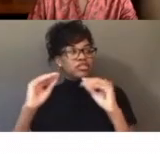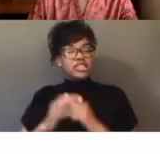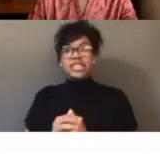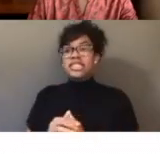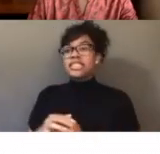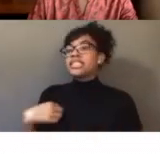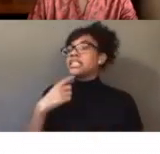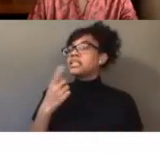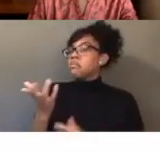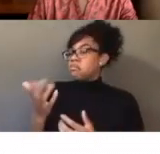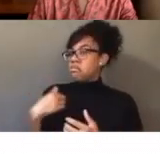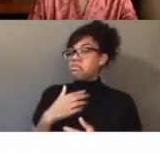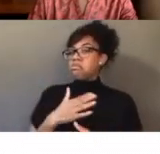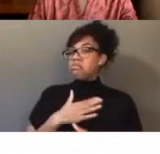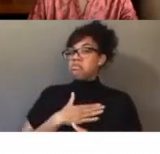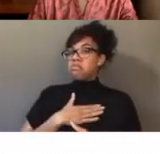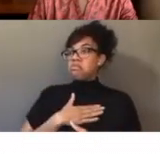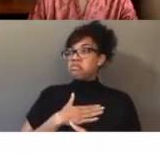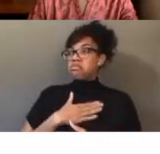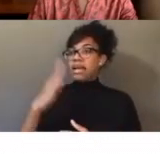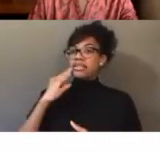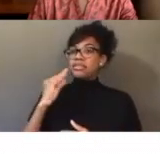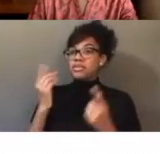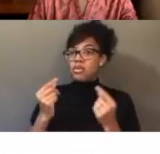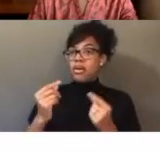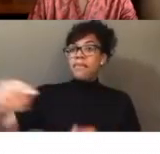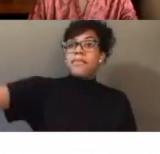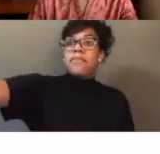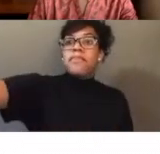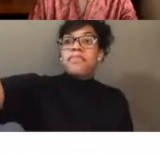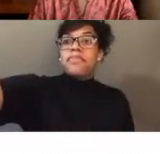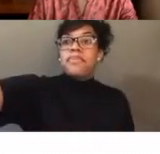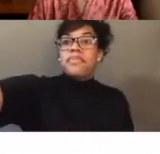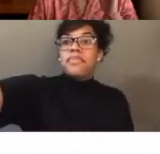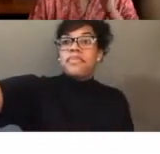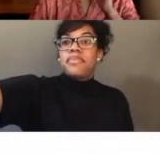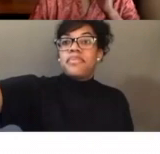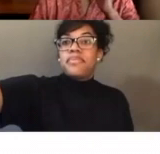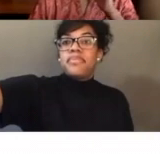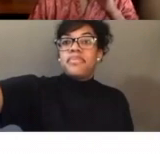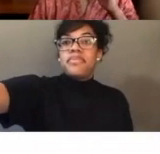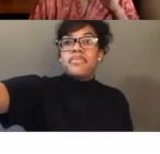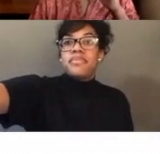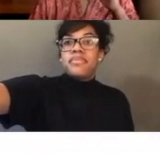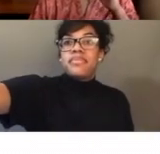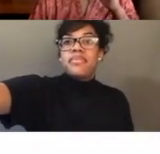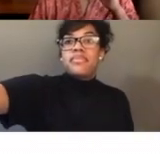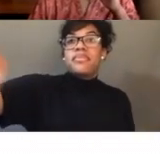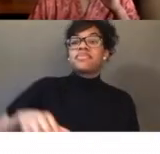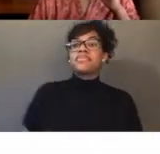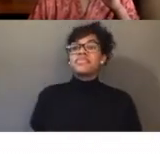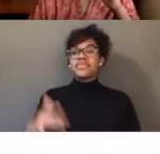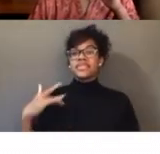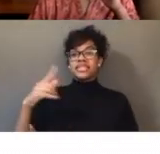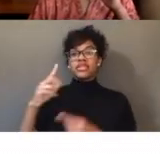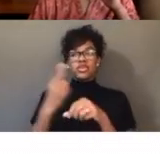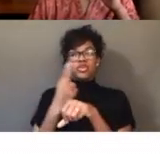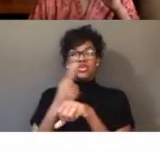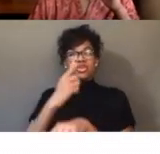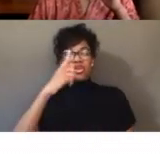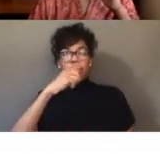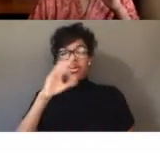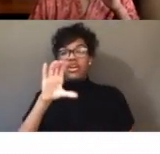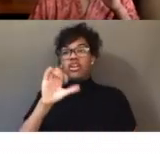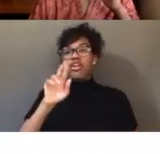Xavier replied. As a science teacher, I wasn't accustomed to incorporating these into my lesson. He emailed me